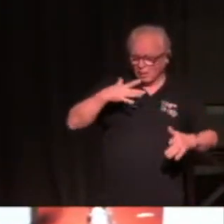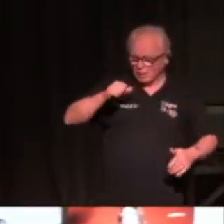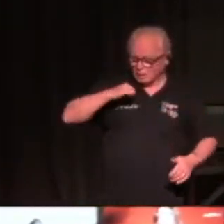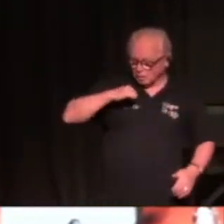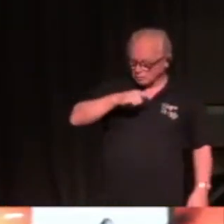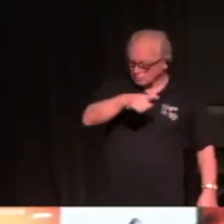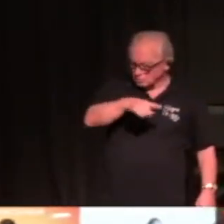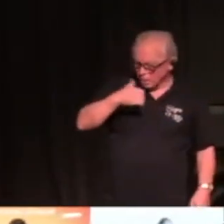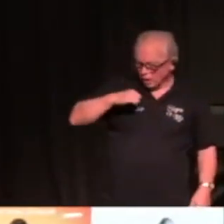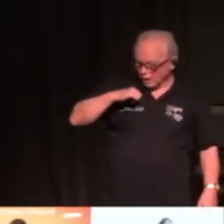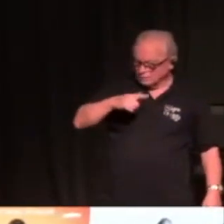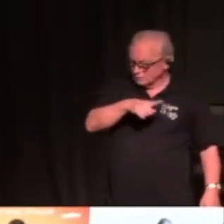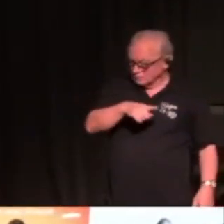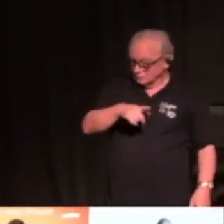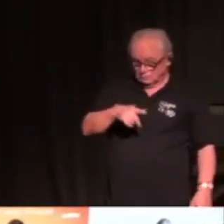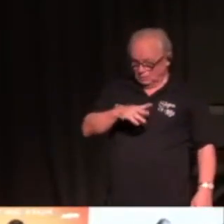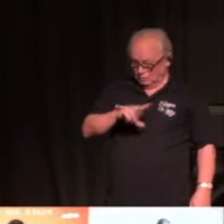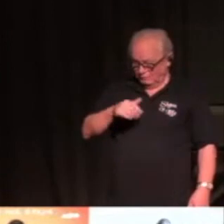It's full of luck. Well,